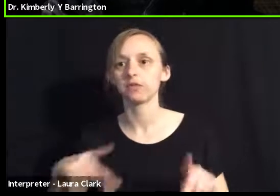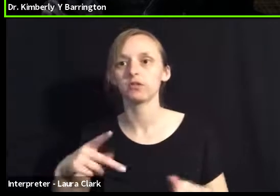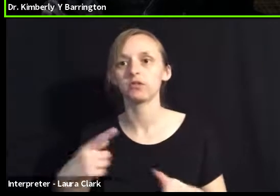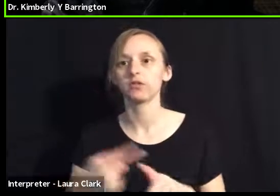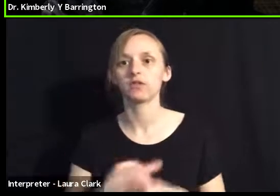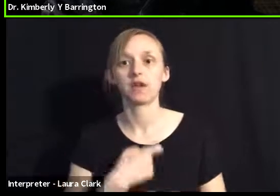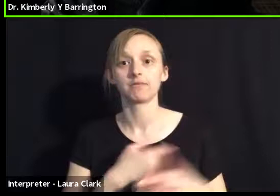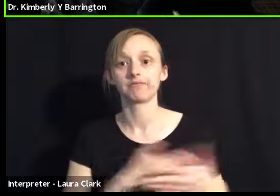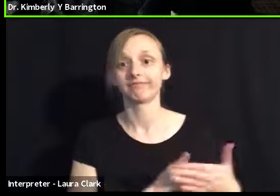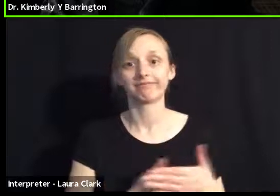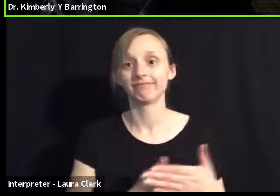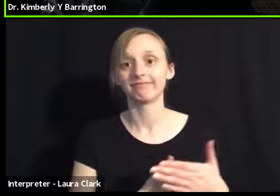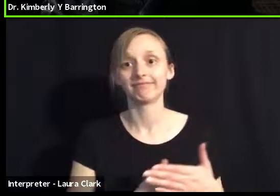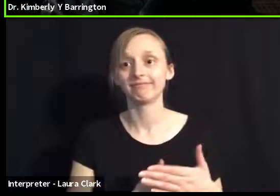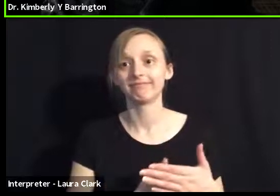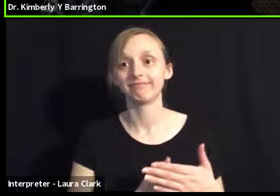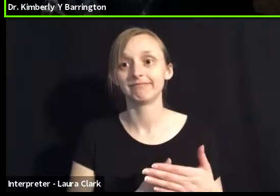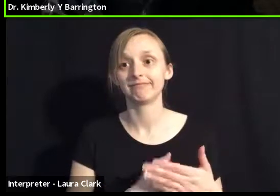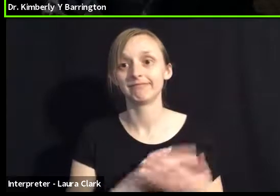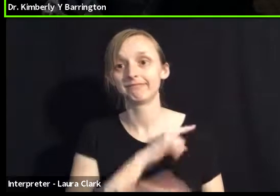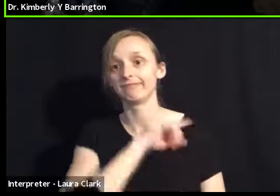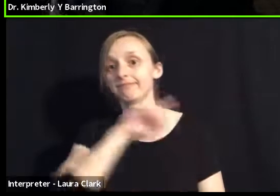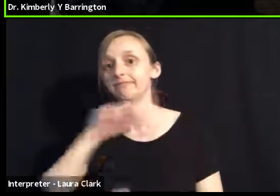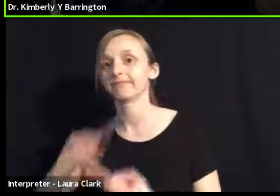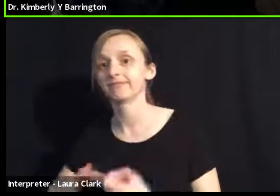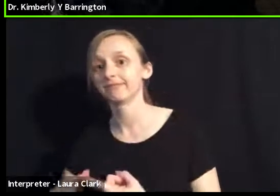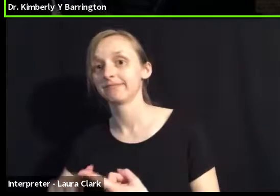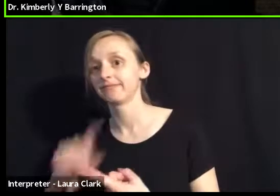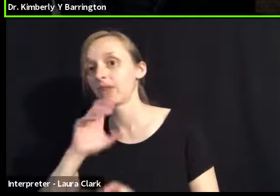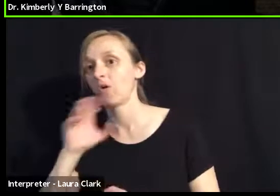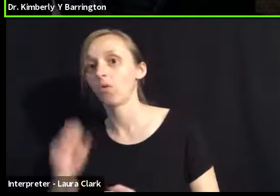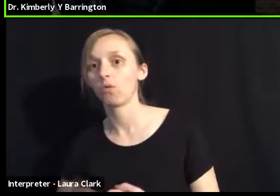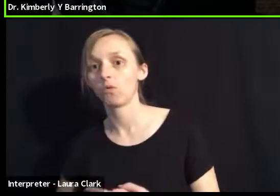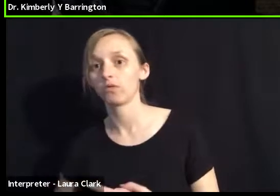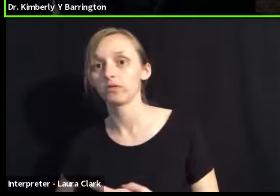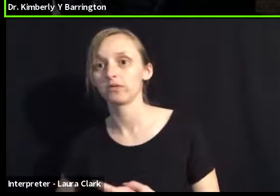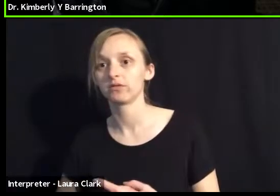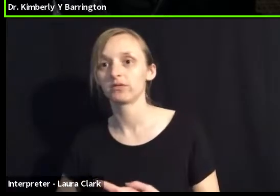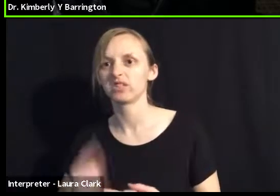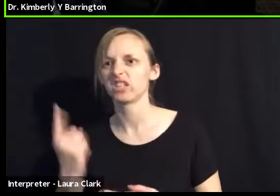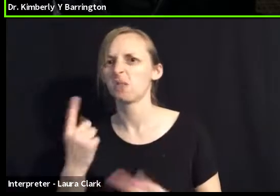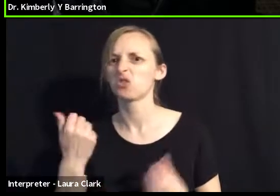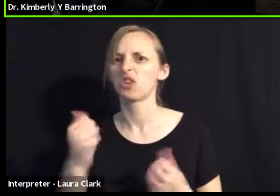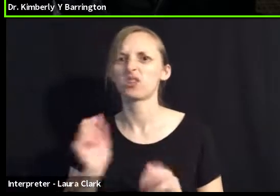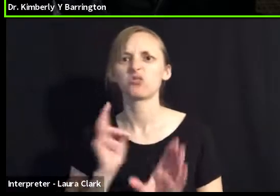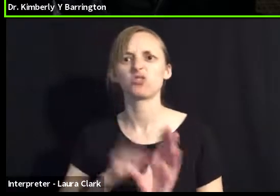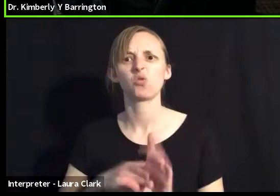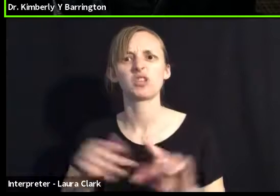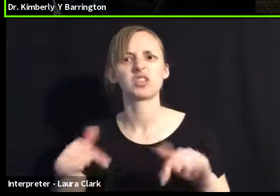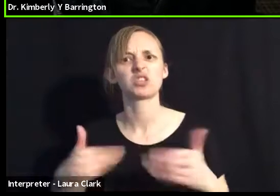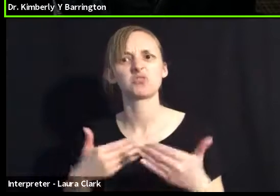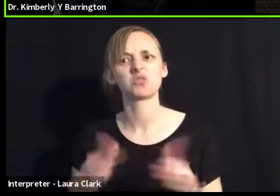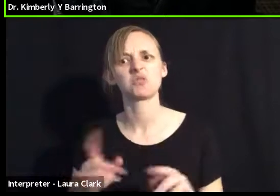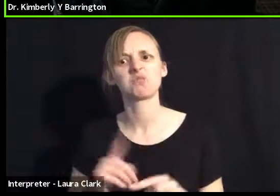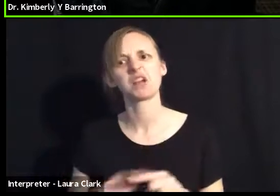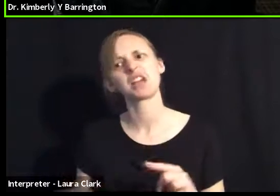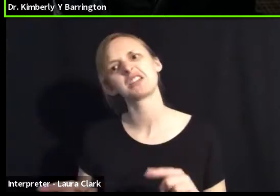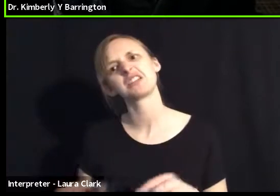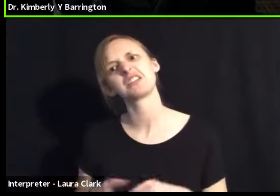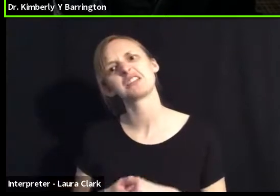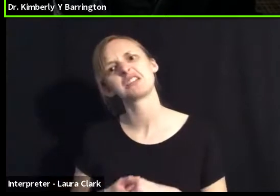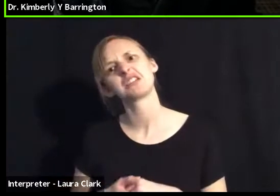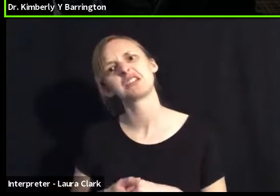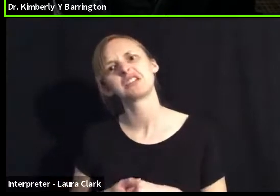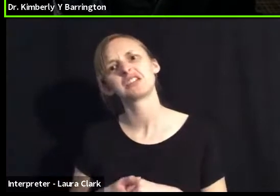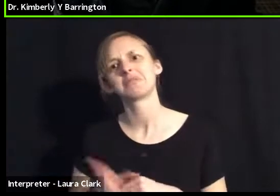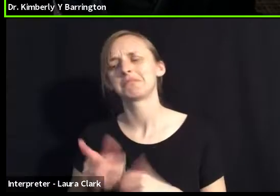cradle to OA, you know, everybody, I don't know, someone's trying to come in, but we're not, they can watch